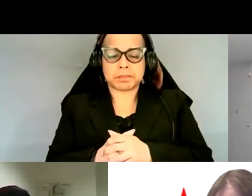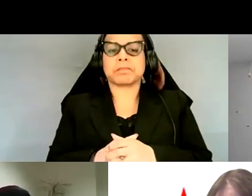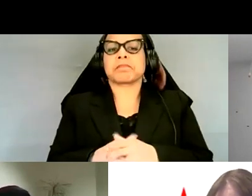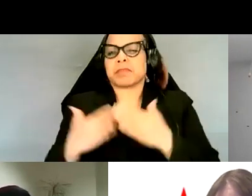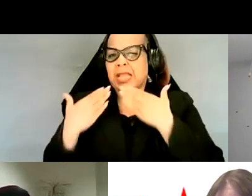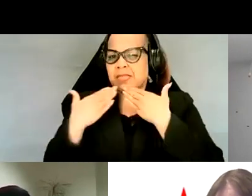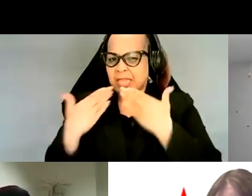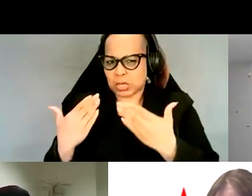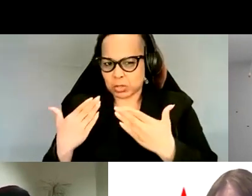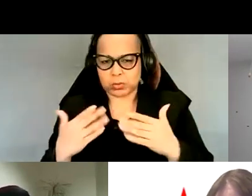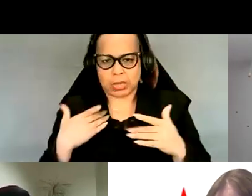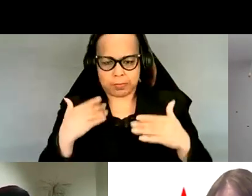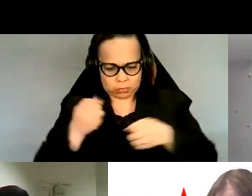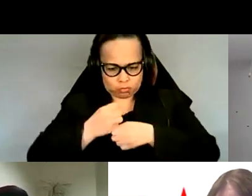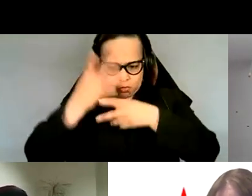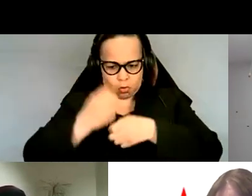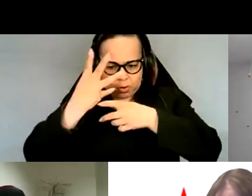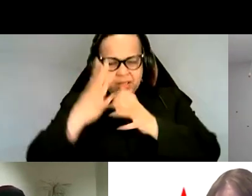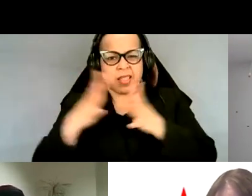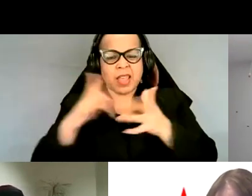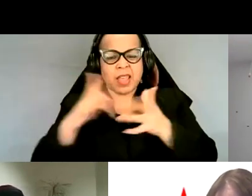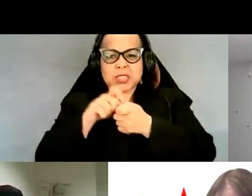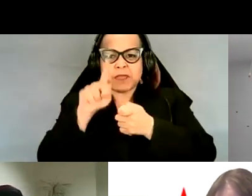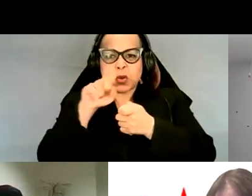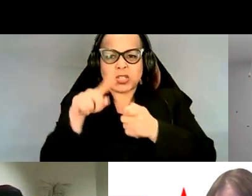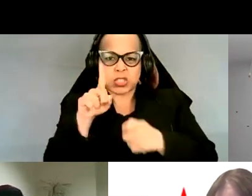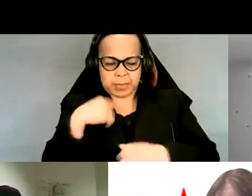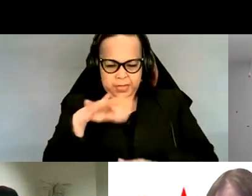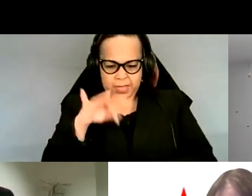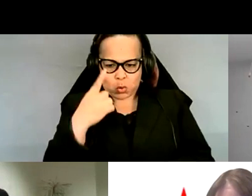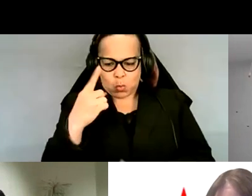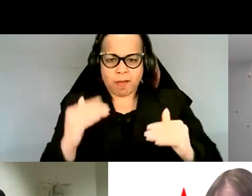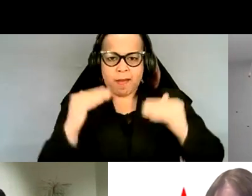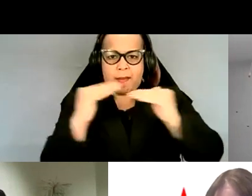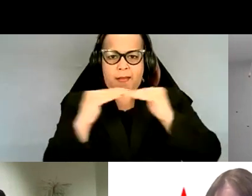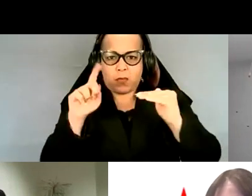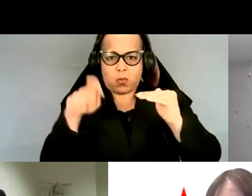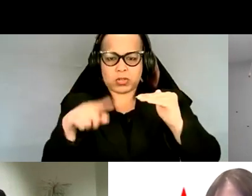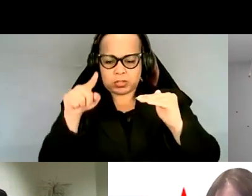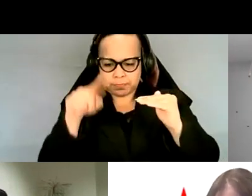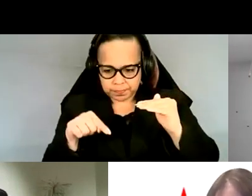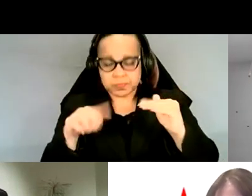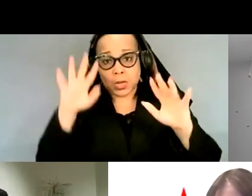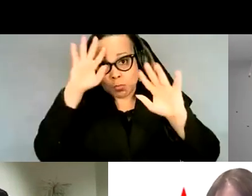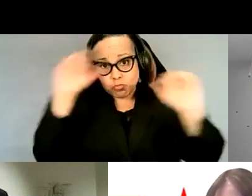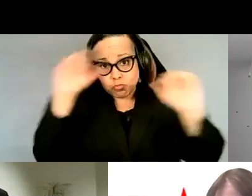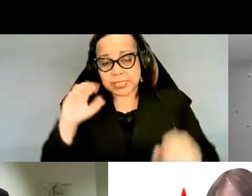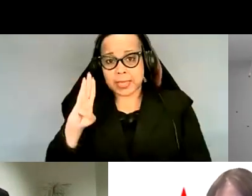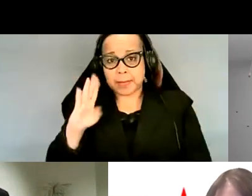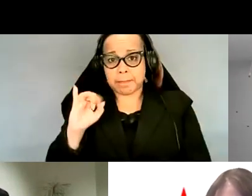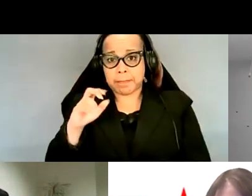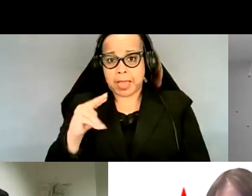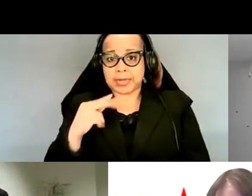Thank you. I'm scrolling here. Now, there's a lot of specific questions. Let me get to one high-level question here. President Biden indicated that